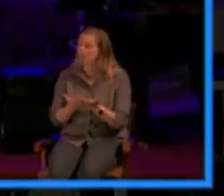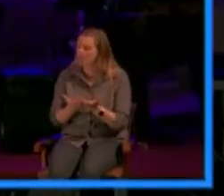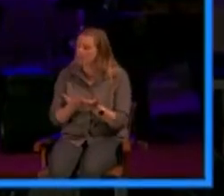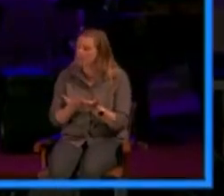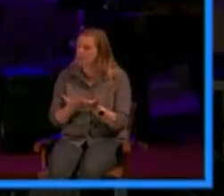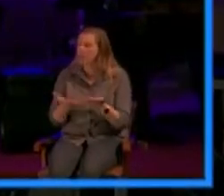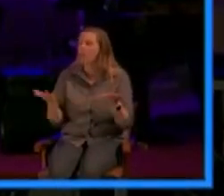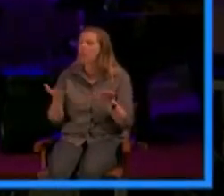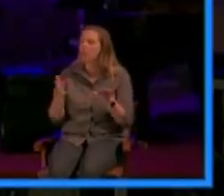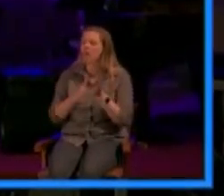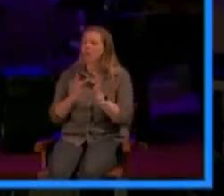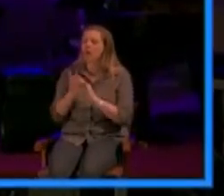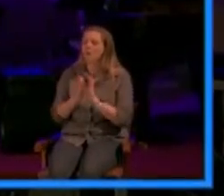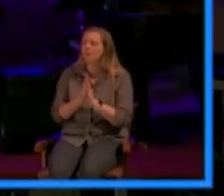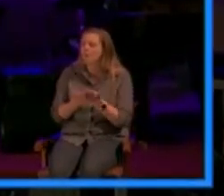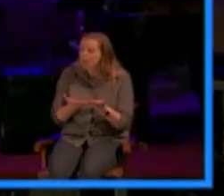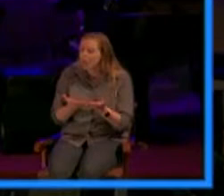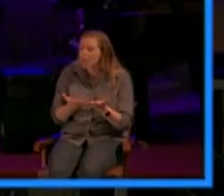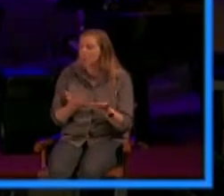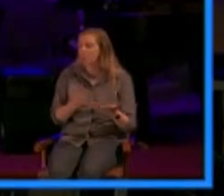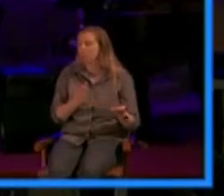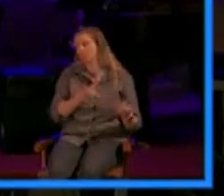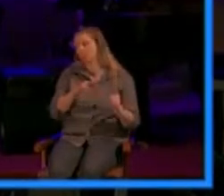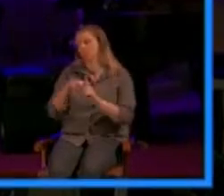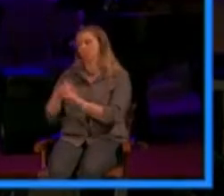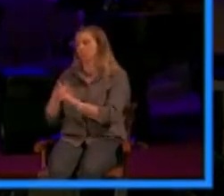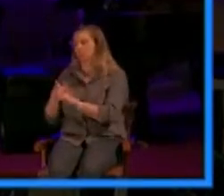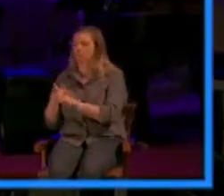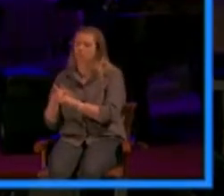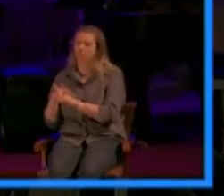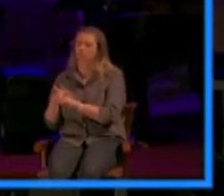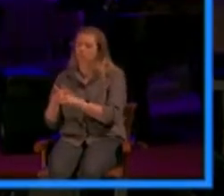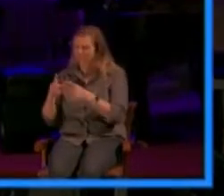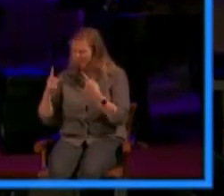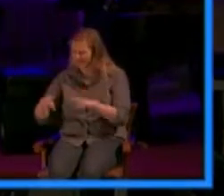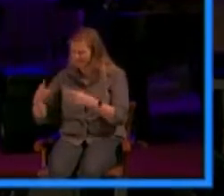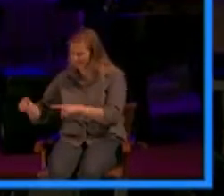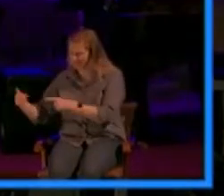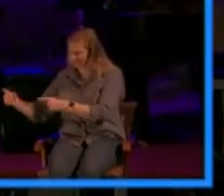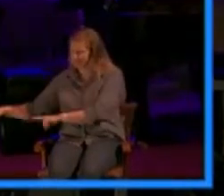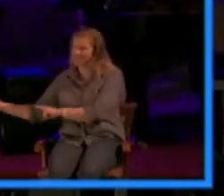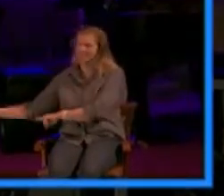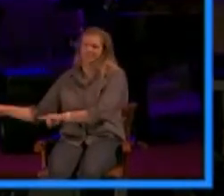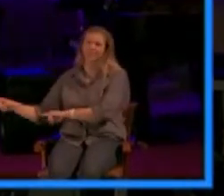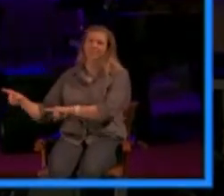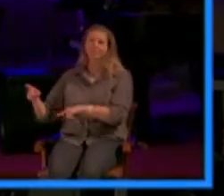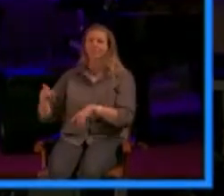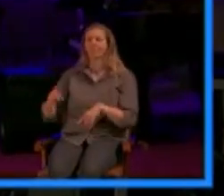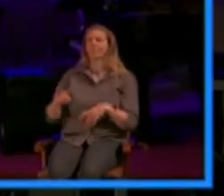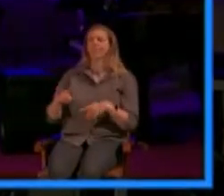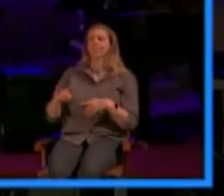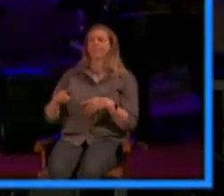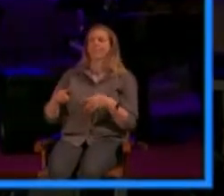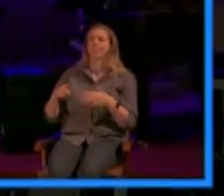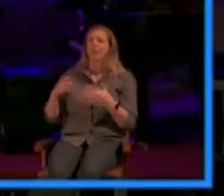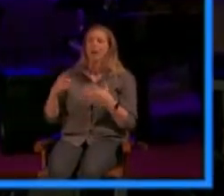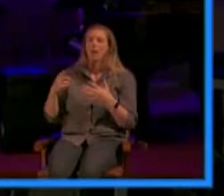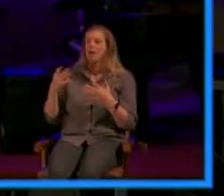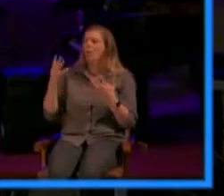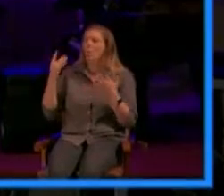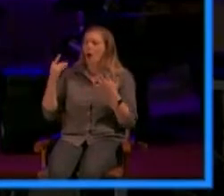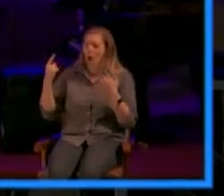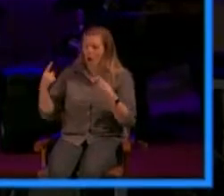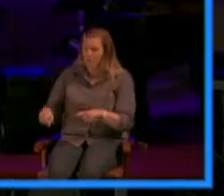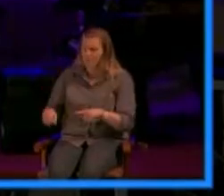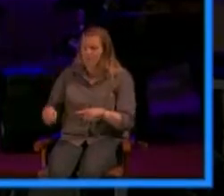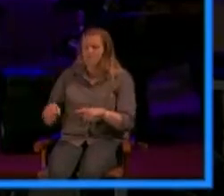us a whole lot and even set the stage for what is it that God can and does do to use these things